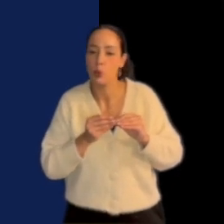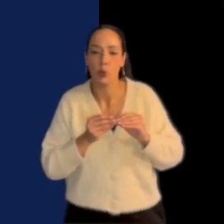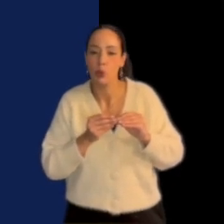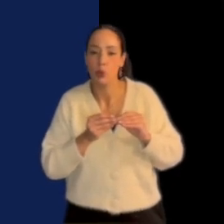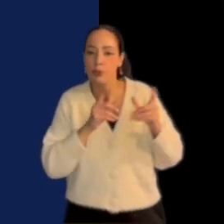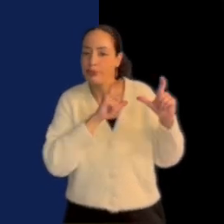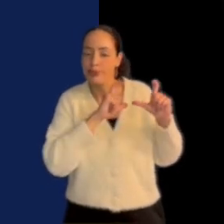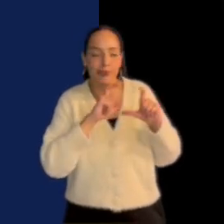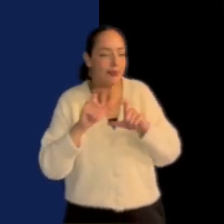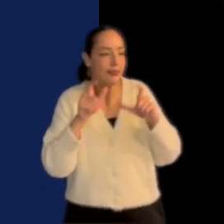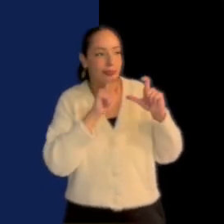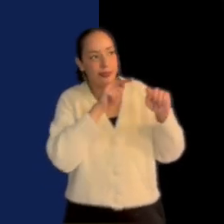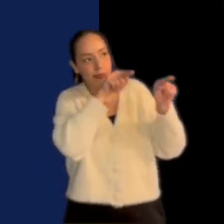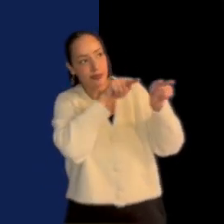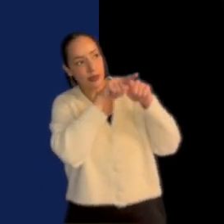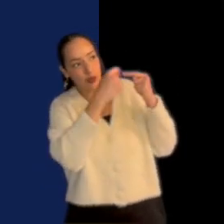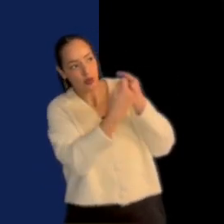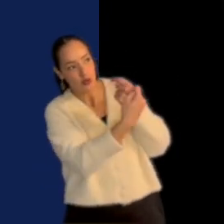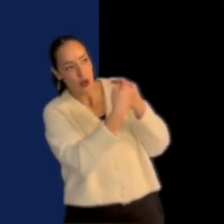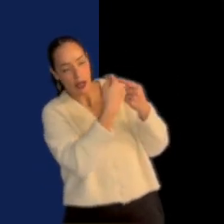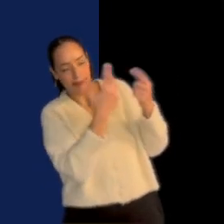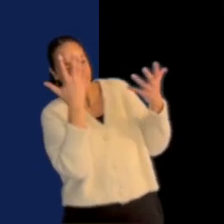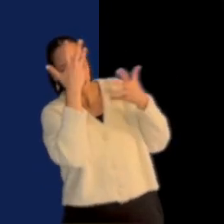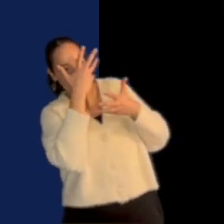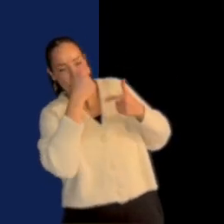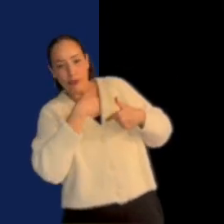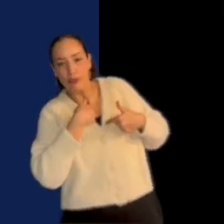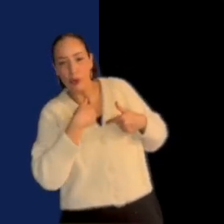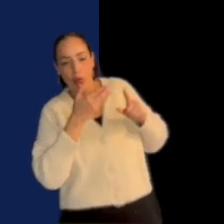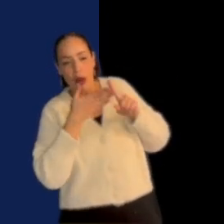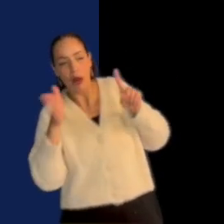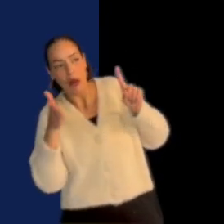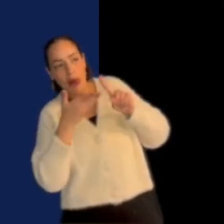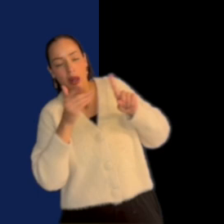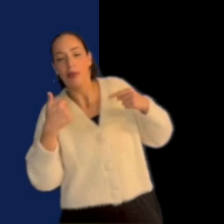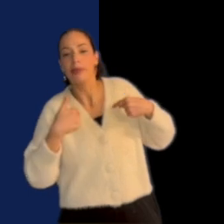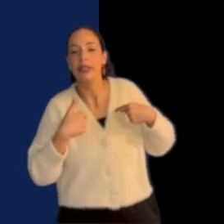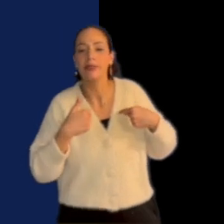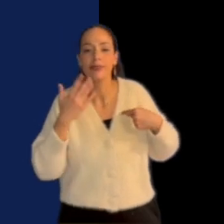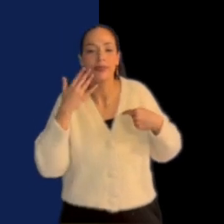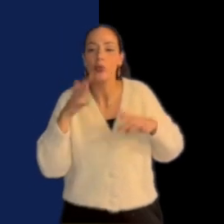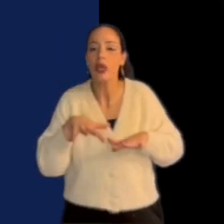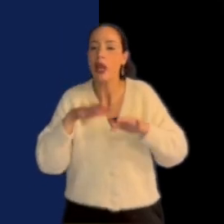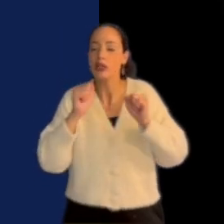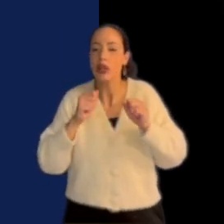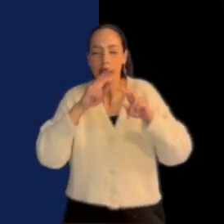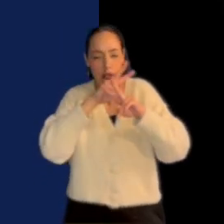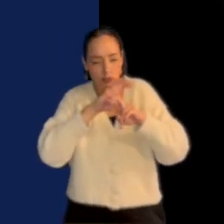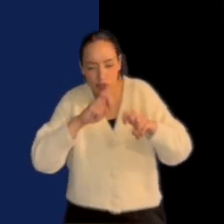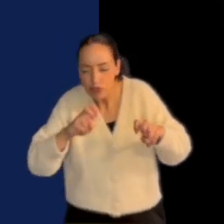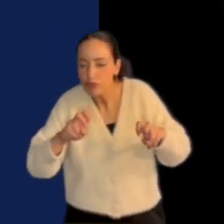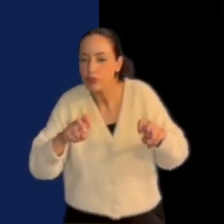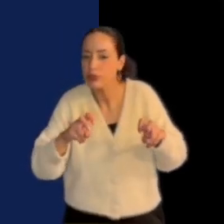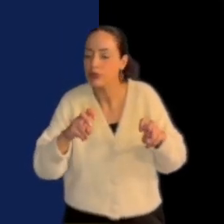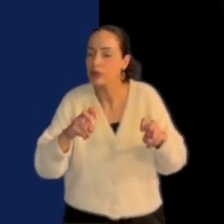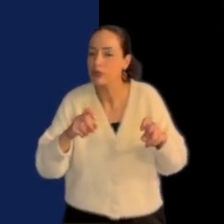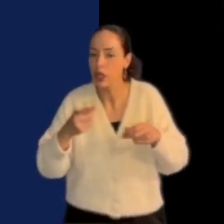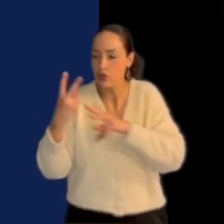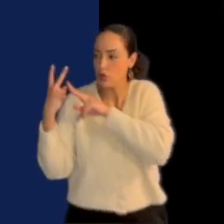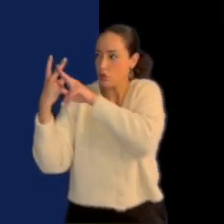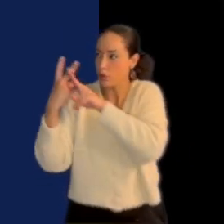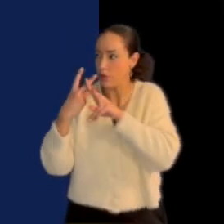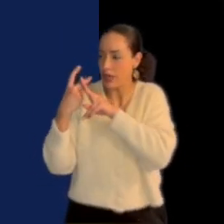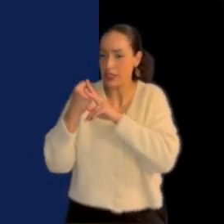disorientate. For example, when I started my fieldwork for my PhD, my supervisors received an email from a civil servant within the Ministry of